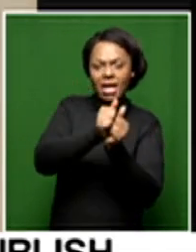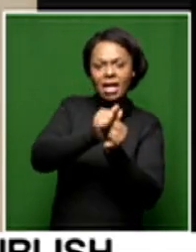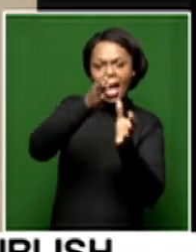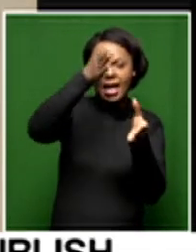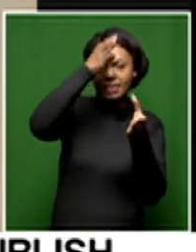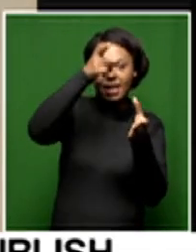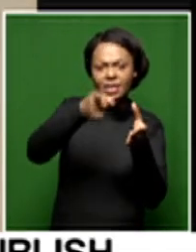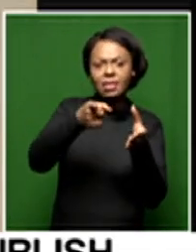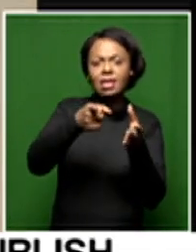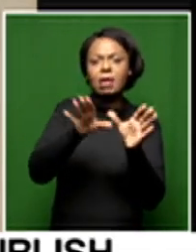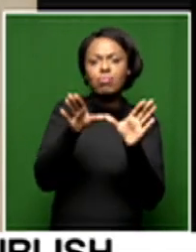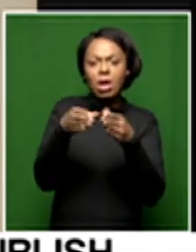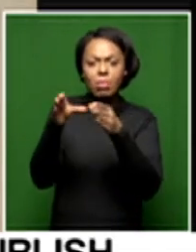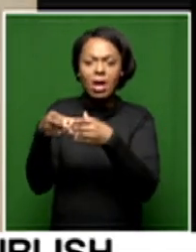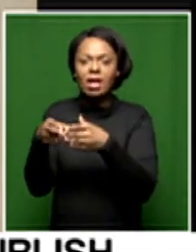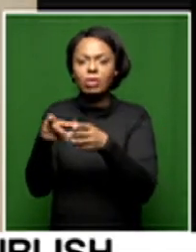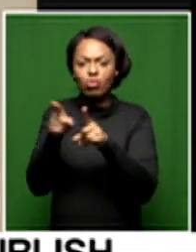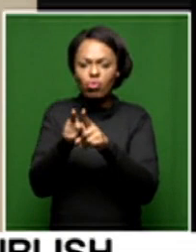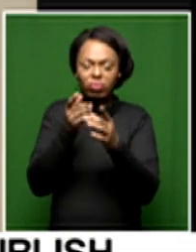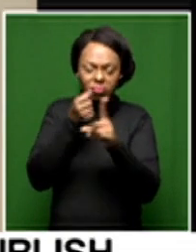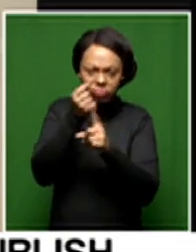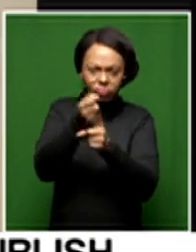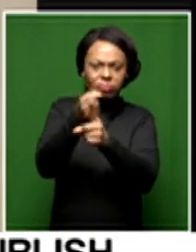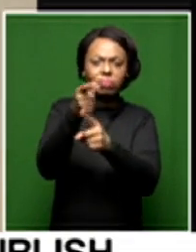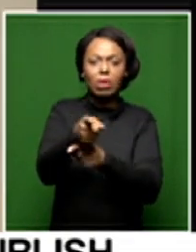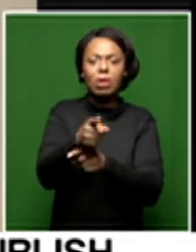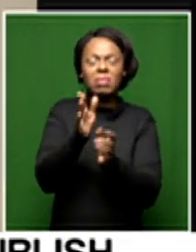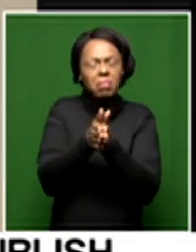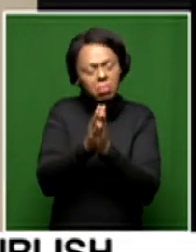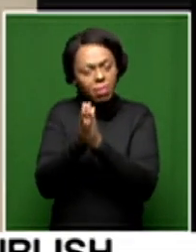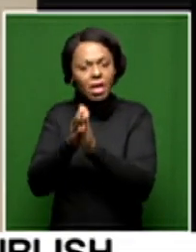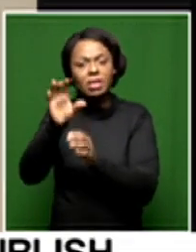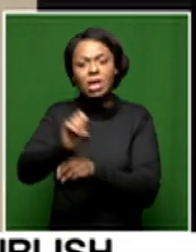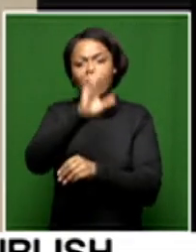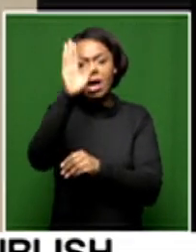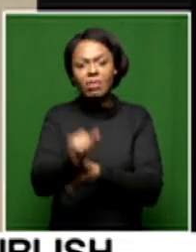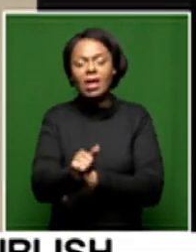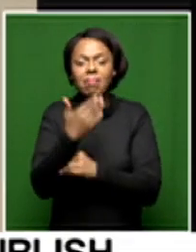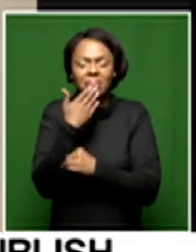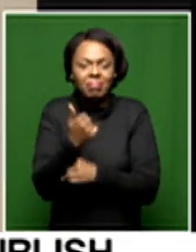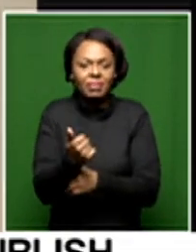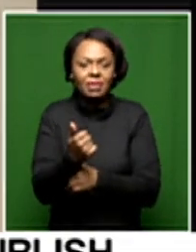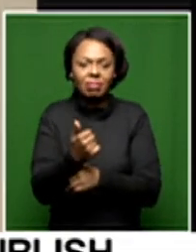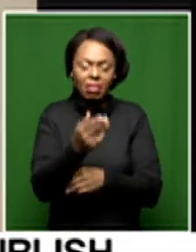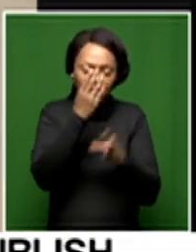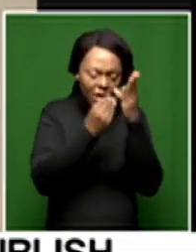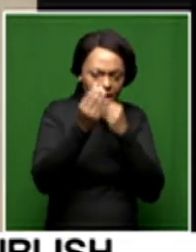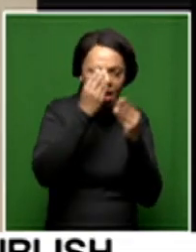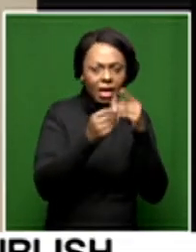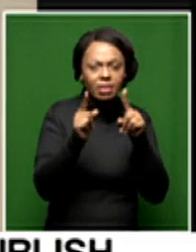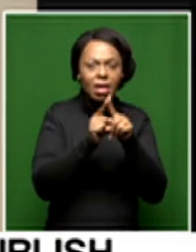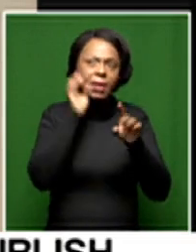literature industry to help us bridge the gap. And we are calling on all South Africans to lend their generosity towards